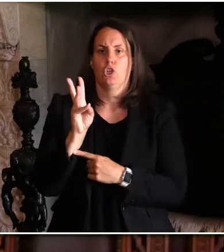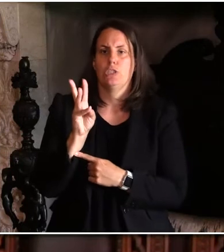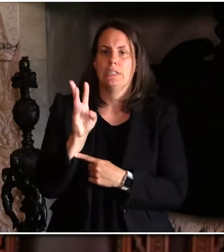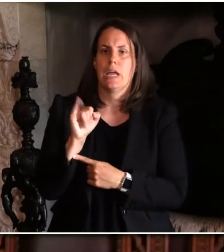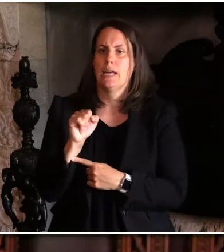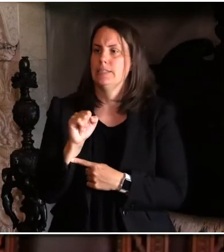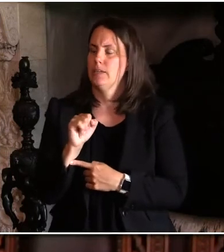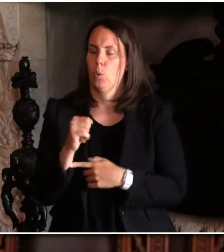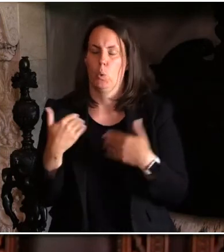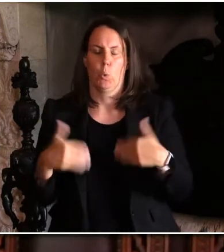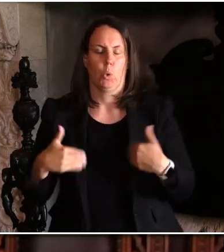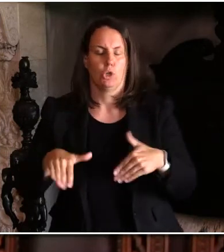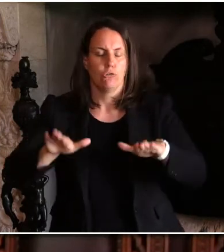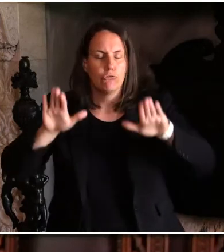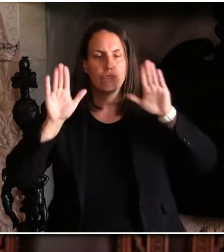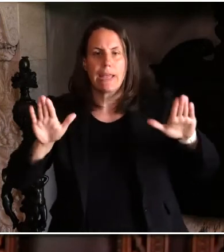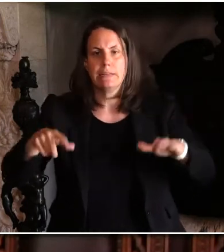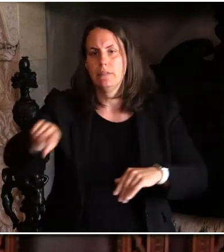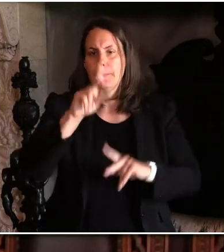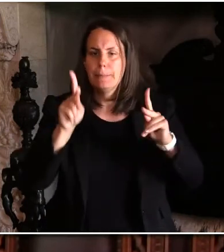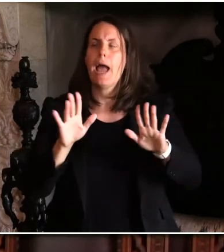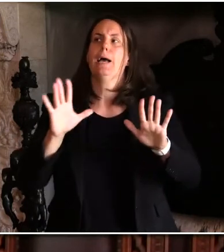that counties are going to be